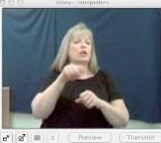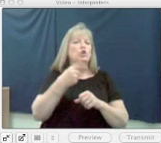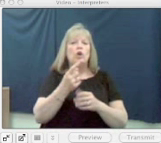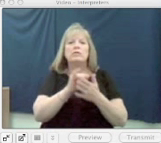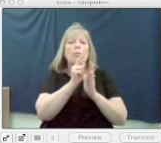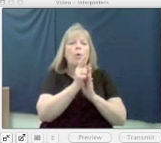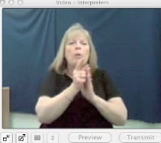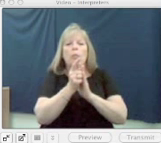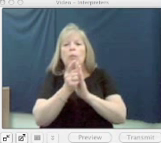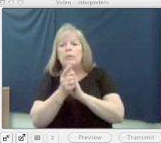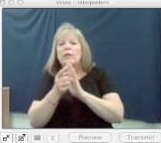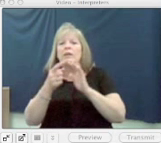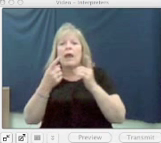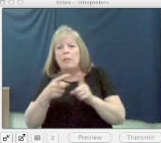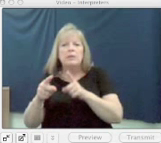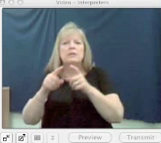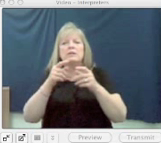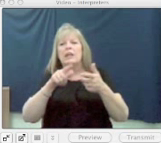interactions,